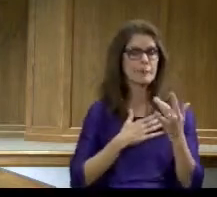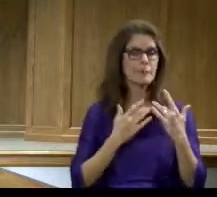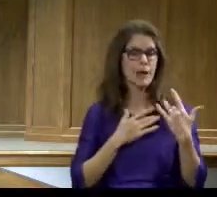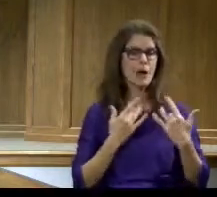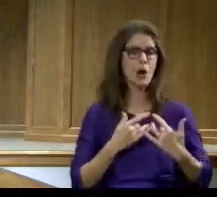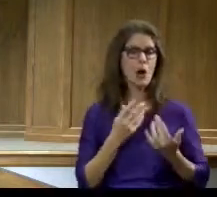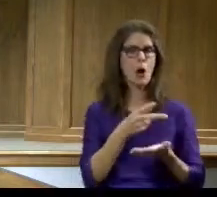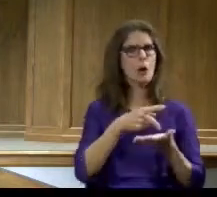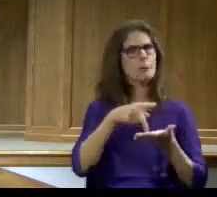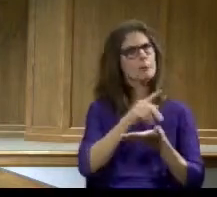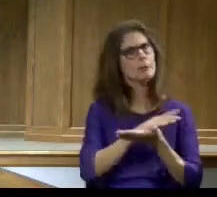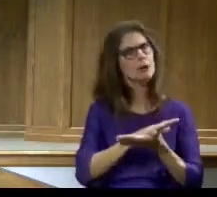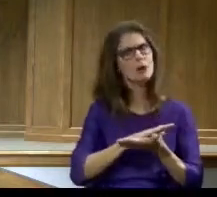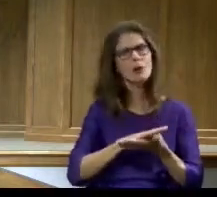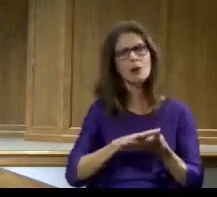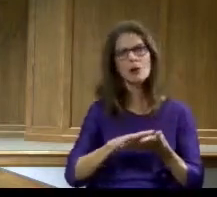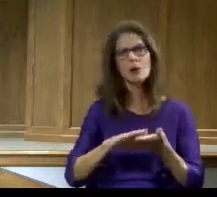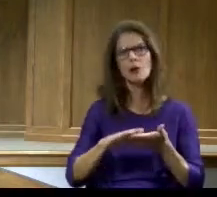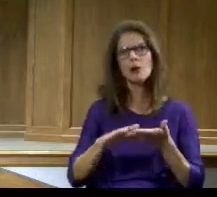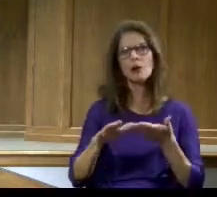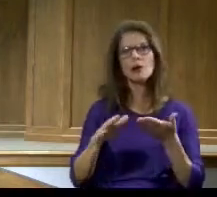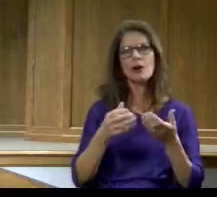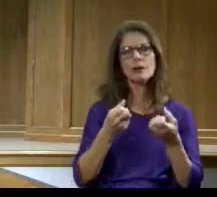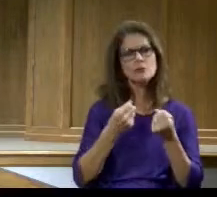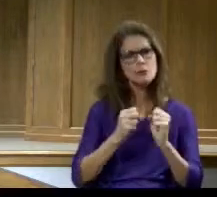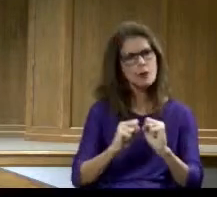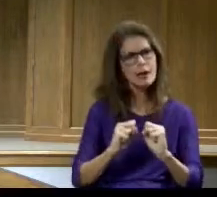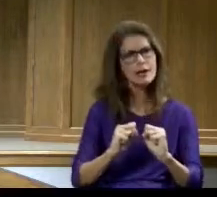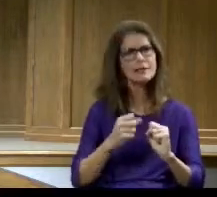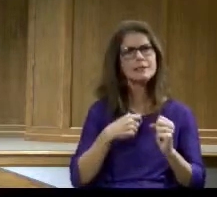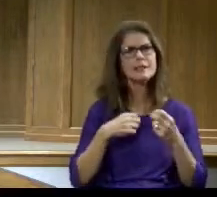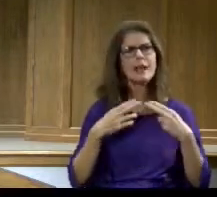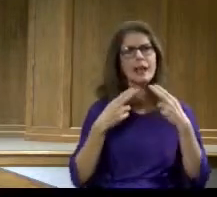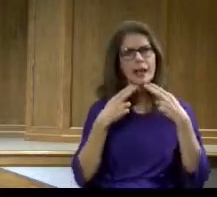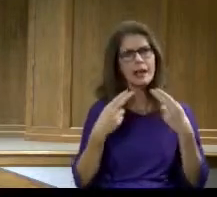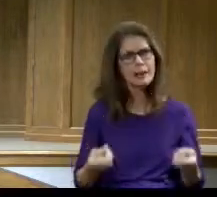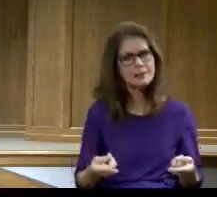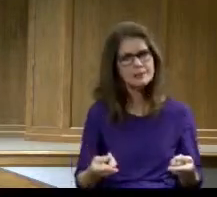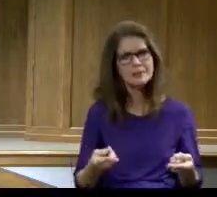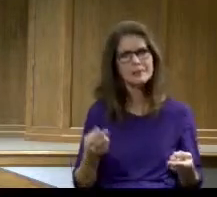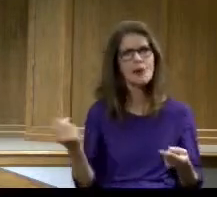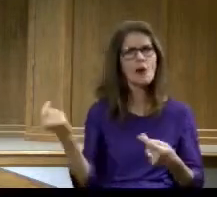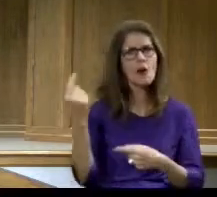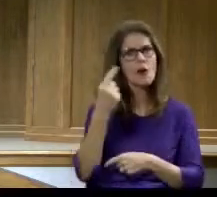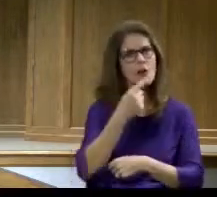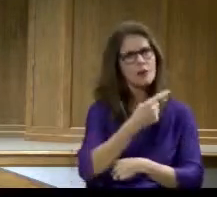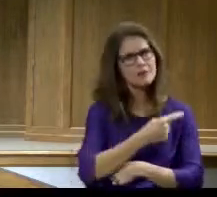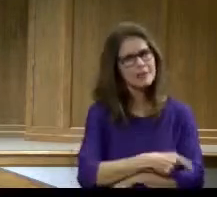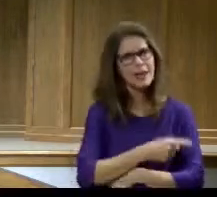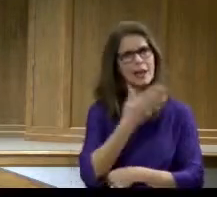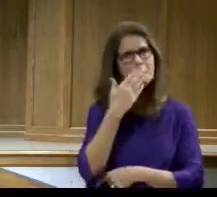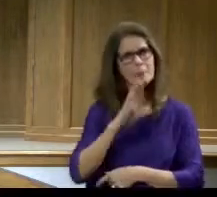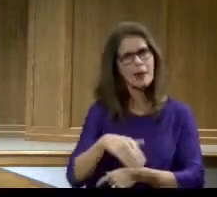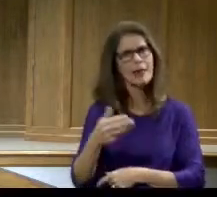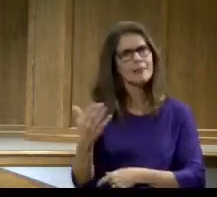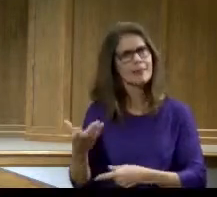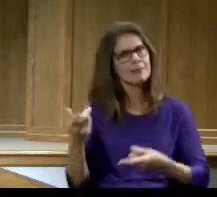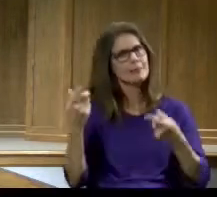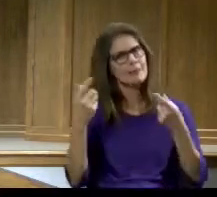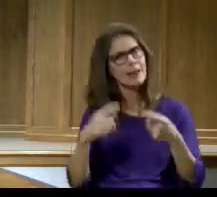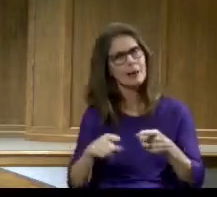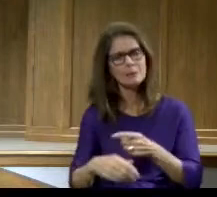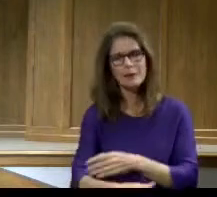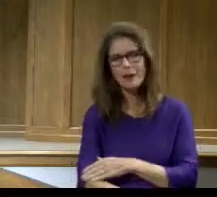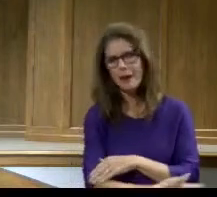and have washed my hands in innocence. All day long I've been afflicted And every morning brings